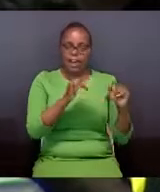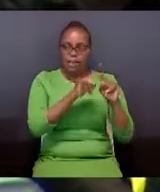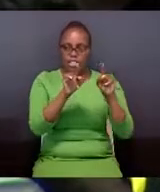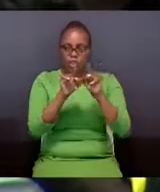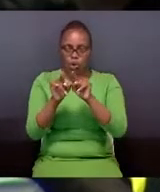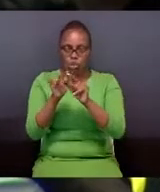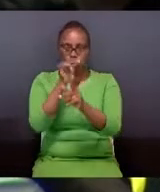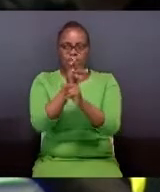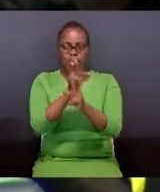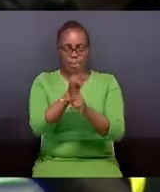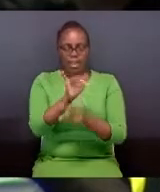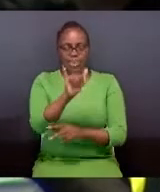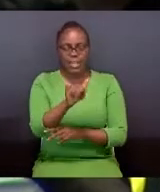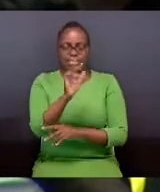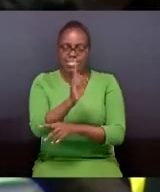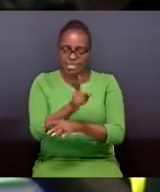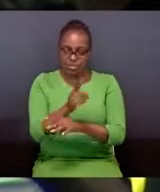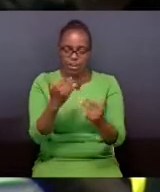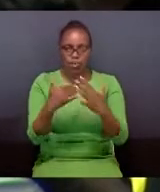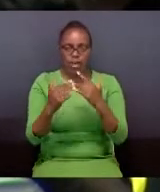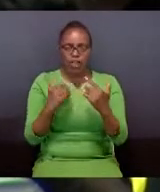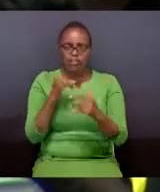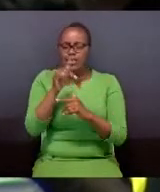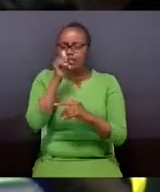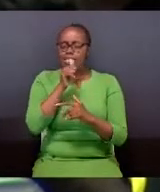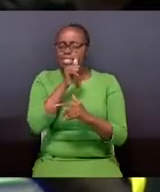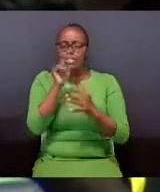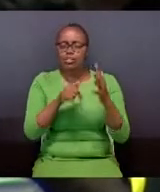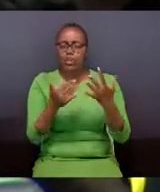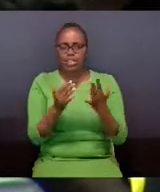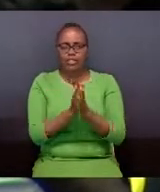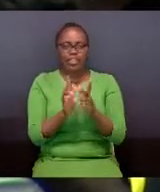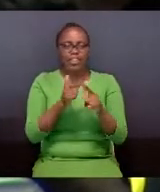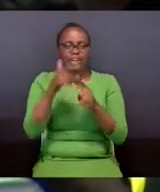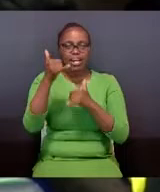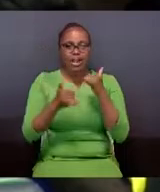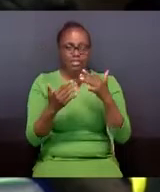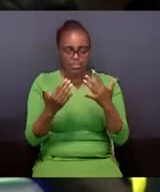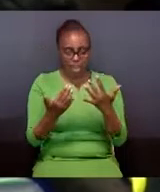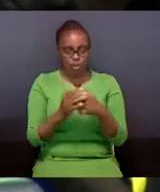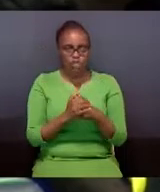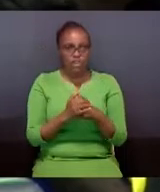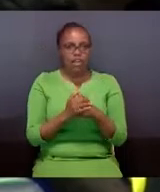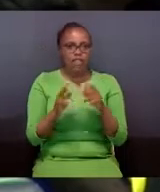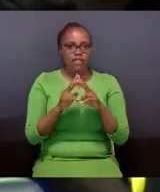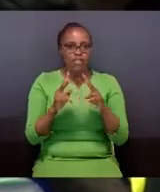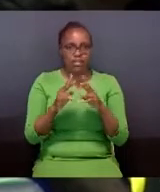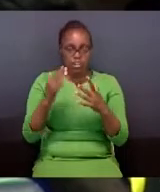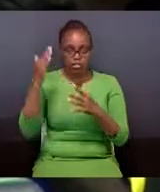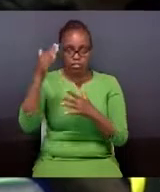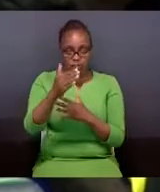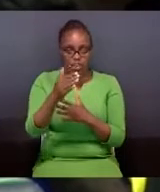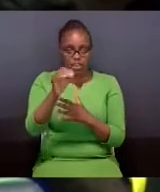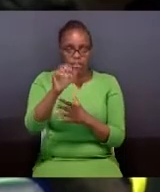also keeping it. What's the secret? And last, I would really appreciate too if you